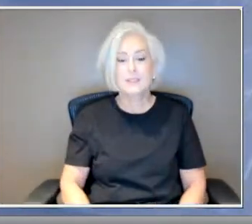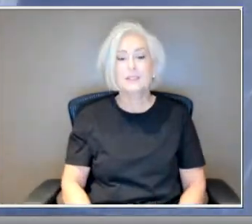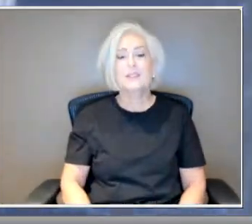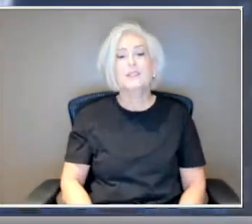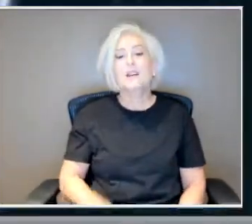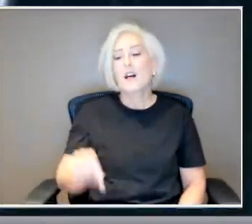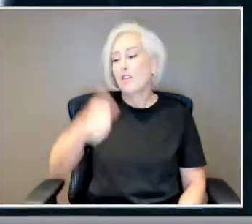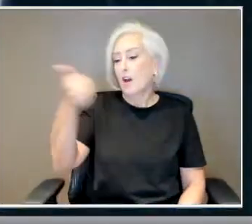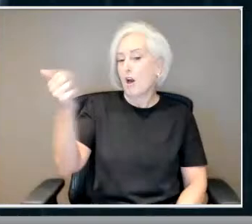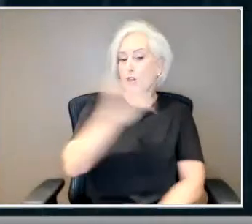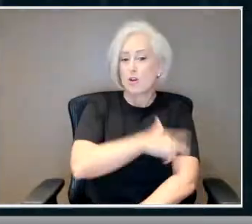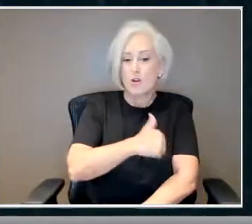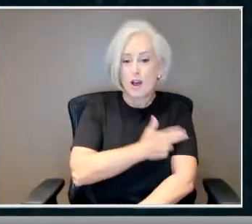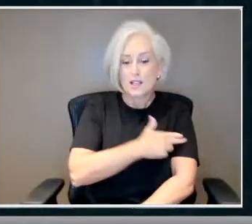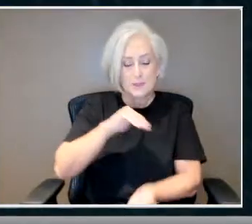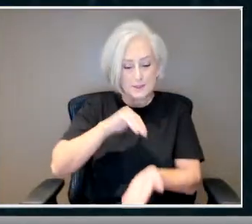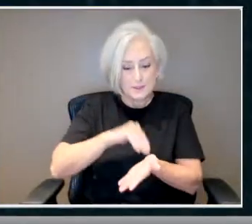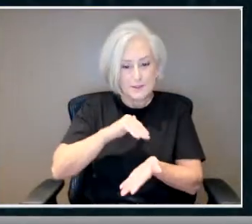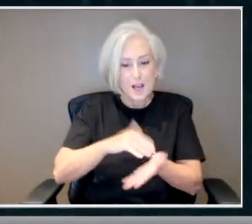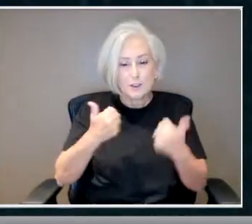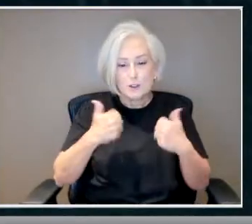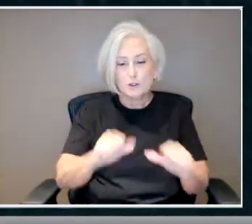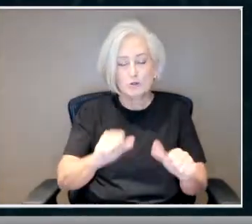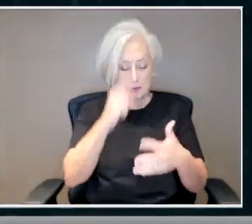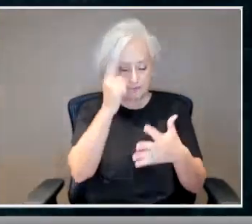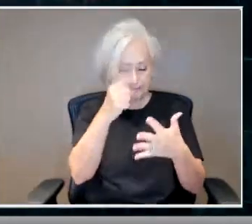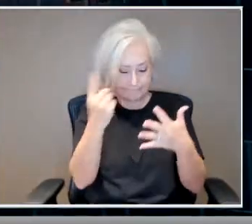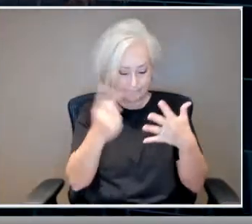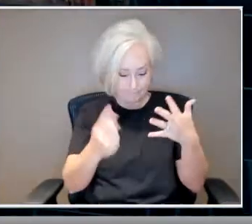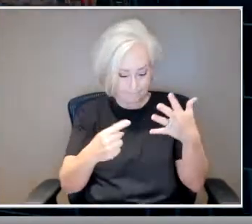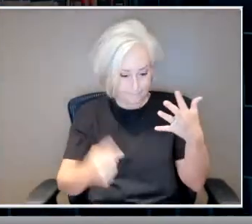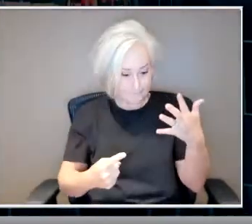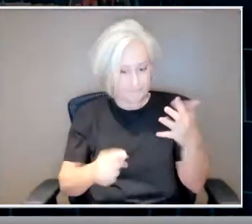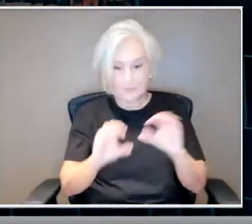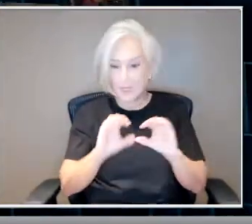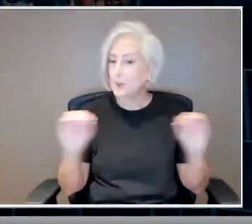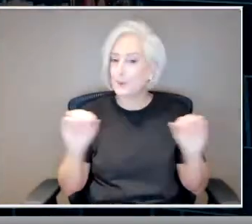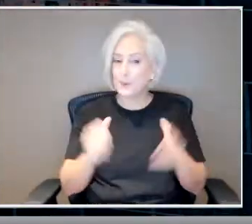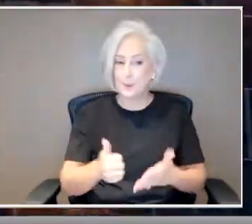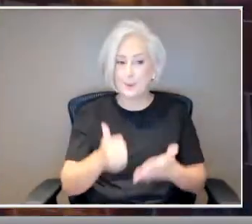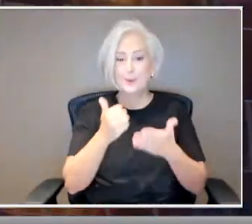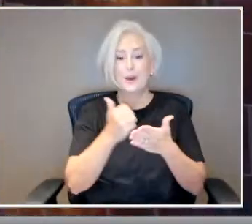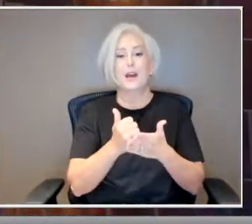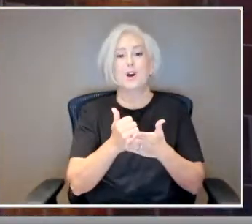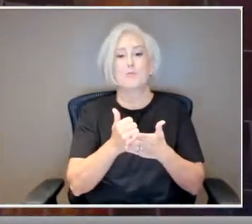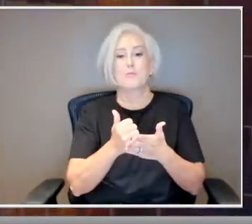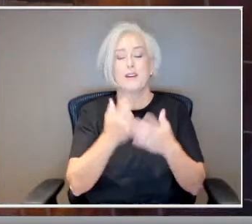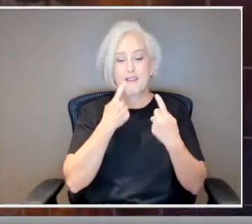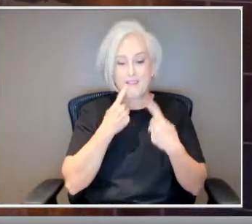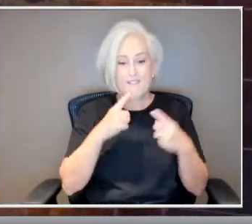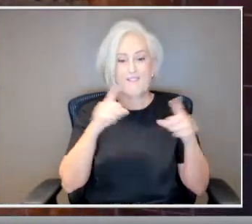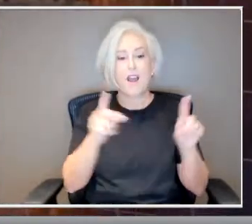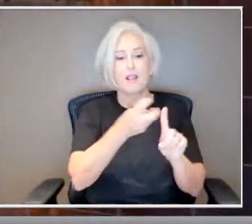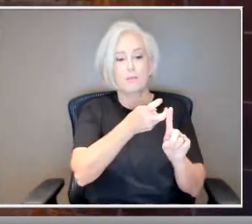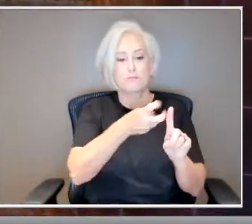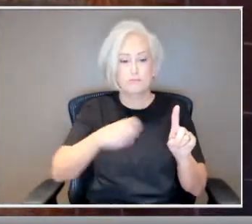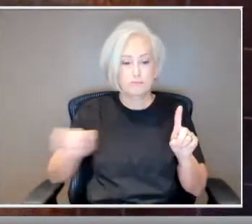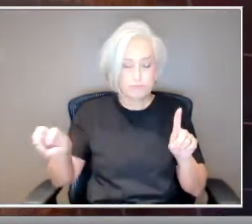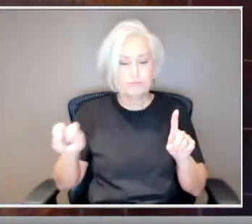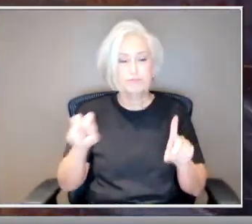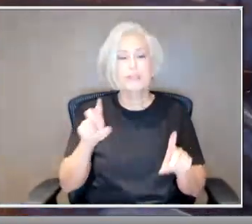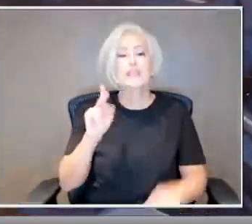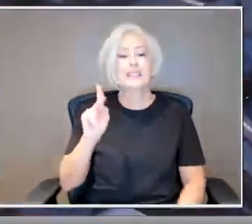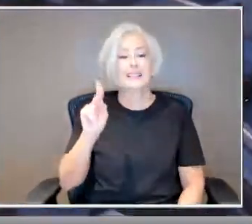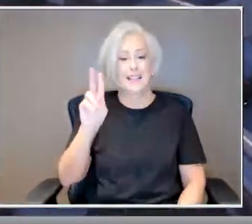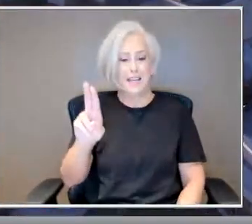hospital helped. In fact, she felt like she was plummeting. Finally, Erica was transferred to the University of Kansas Health System, where